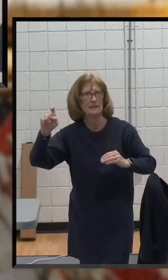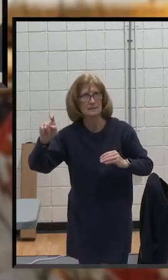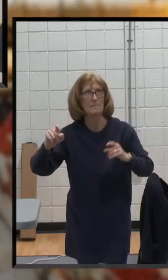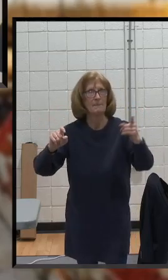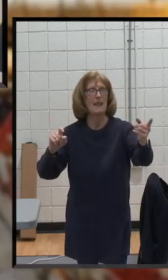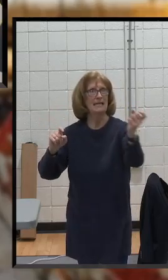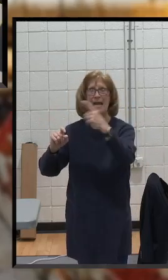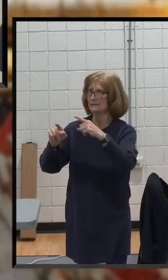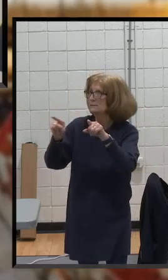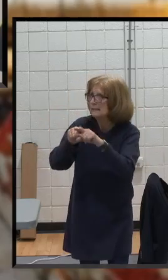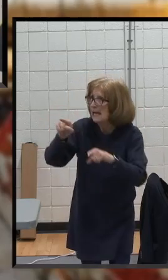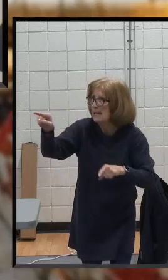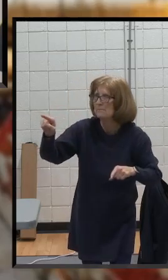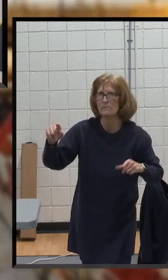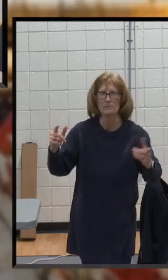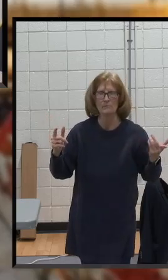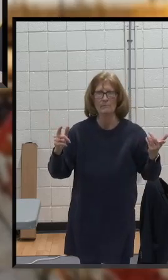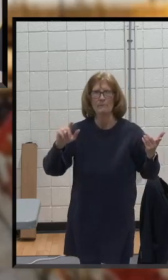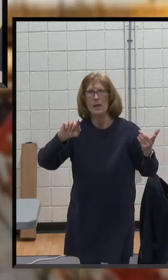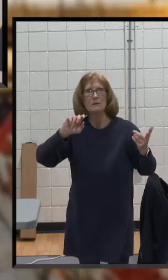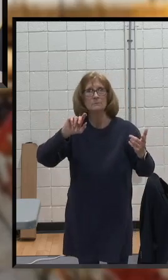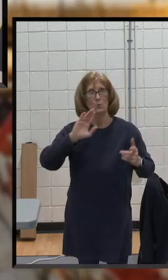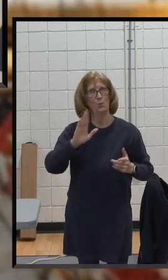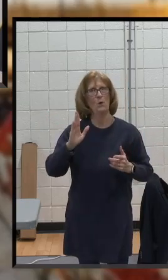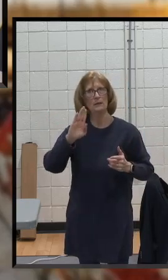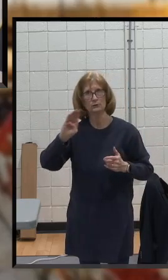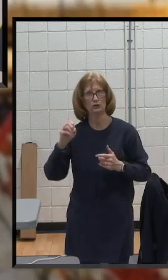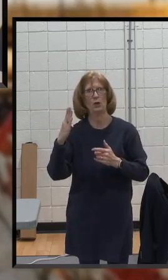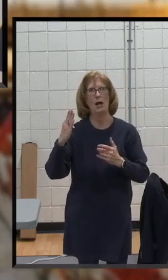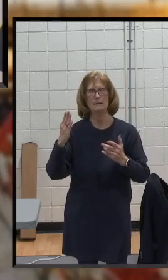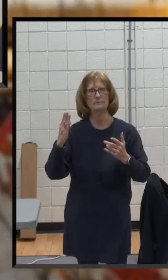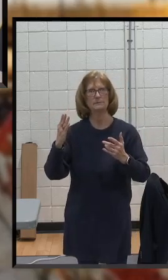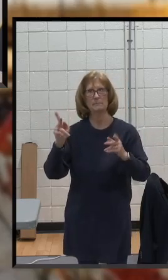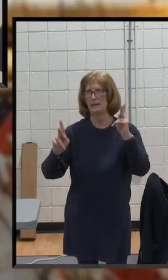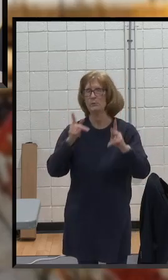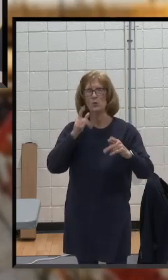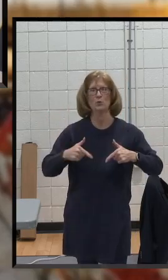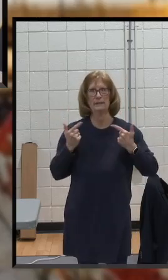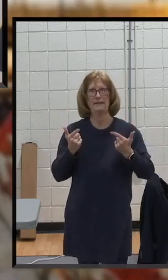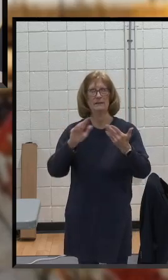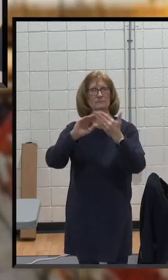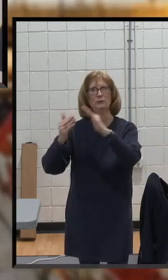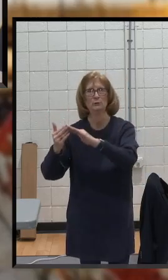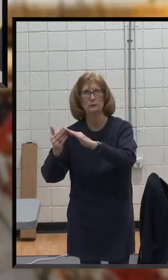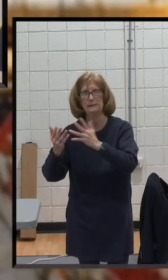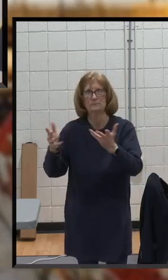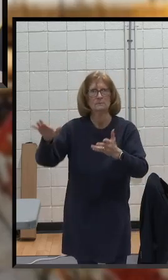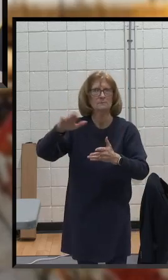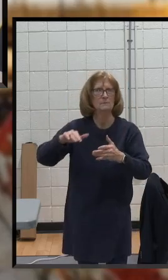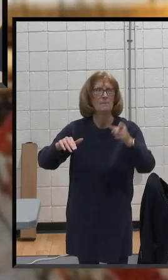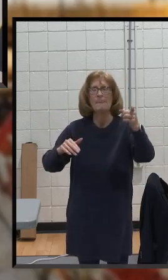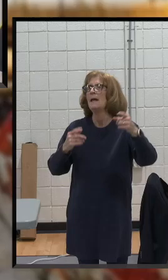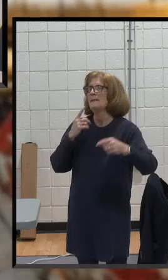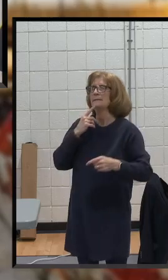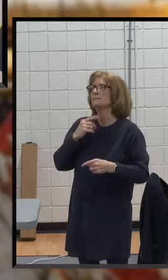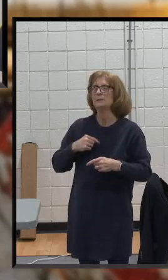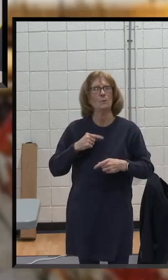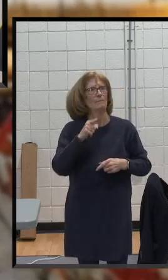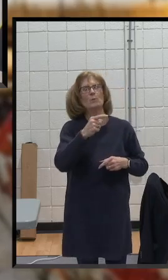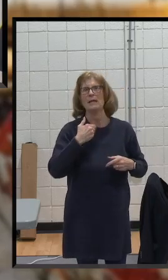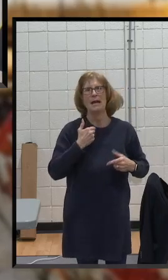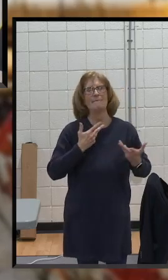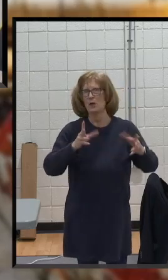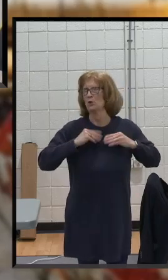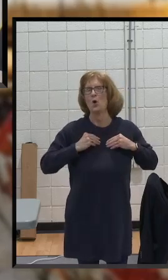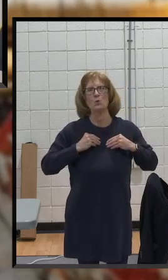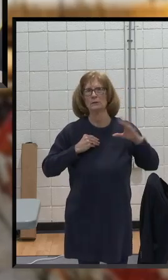I asked, the same thing, there were jobs available for people in the community. What they said was they had their own flag and stuff.